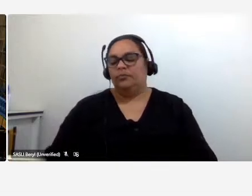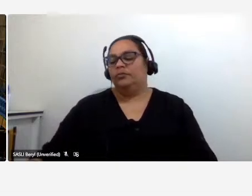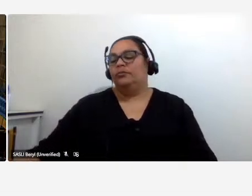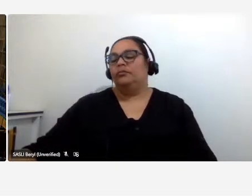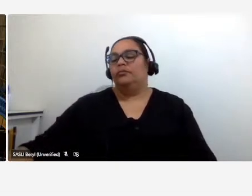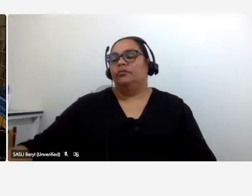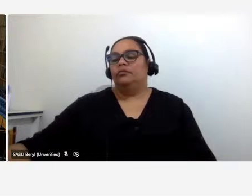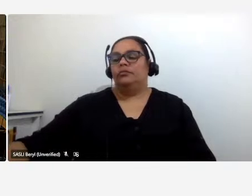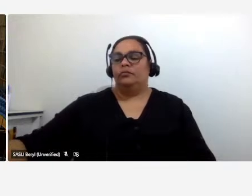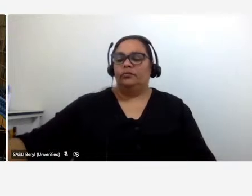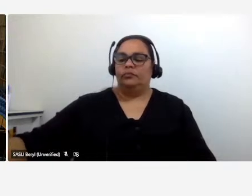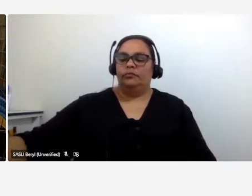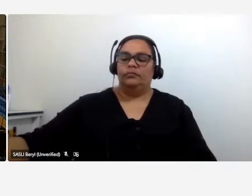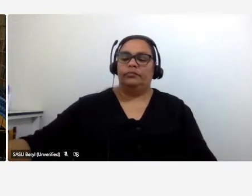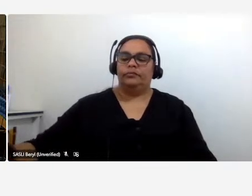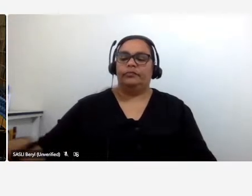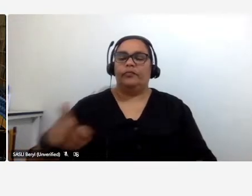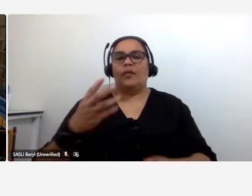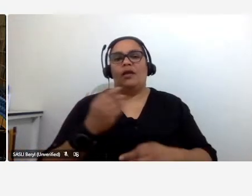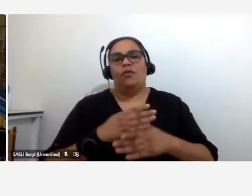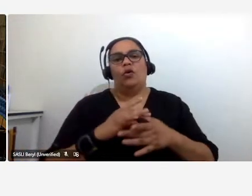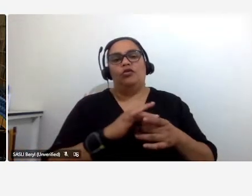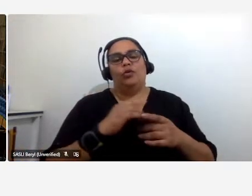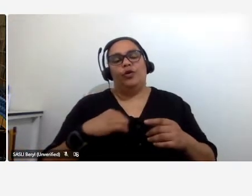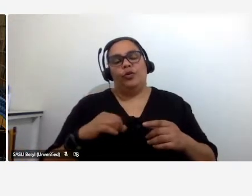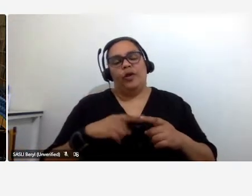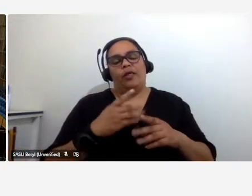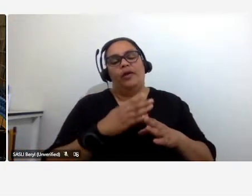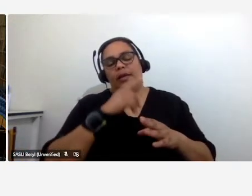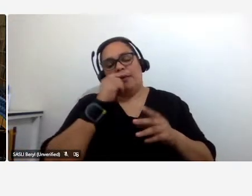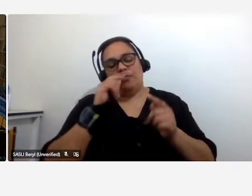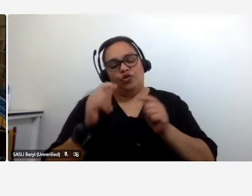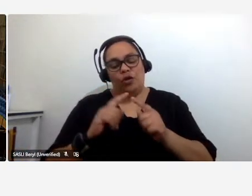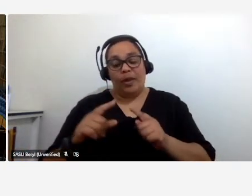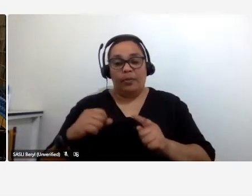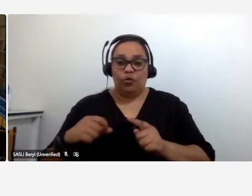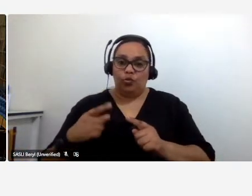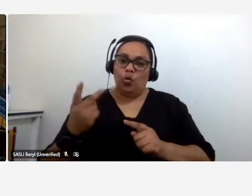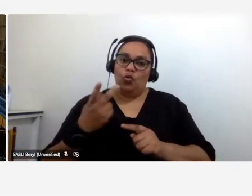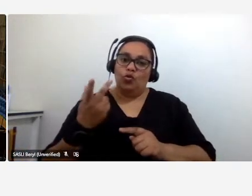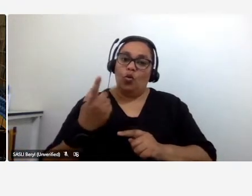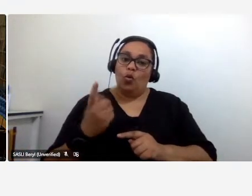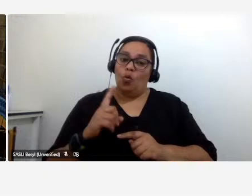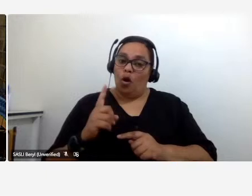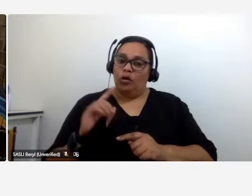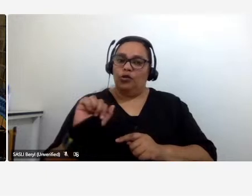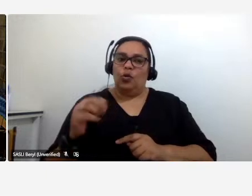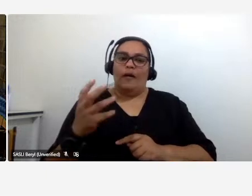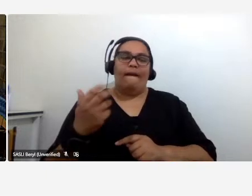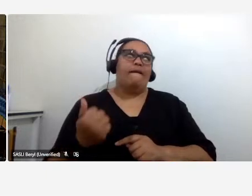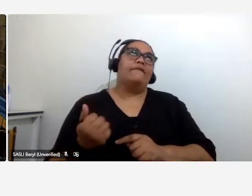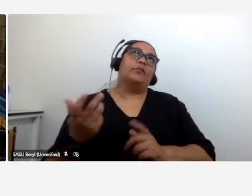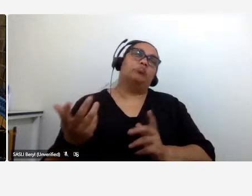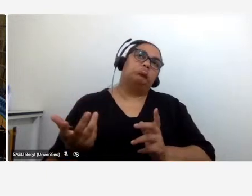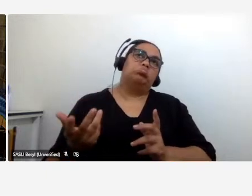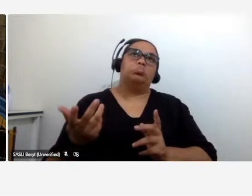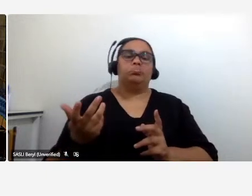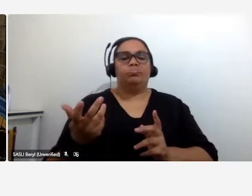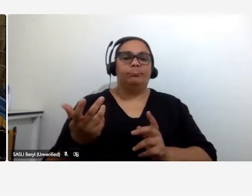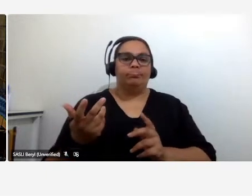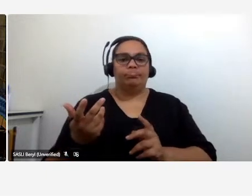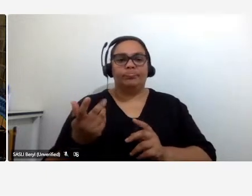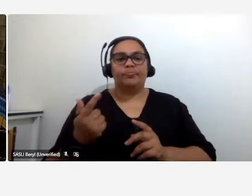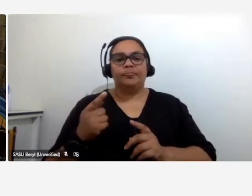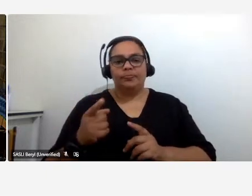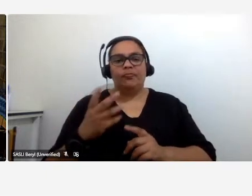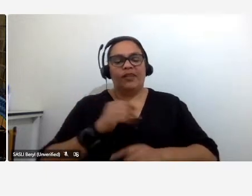with municipalities and advises municipalities on name changes. Municipalities also have the authority